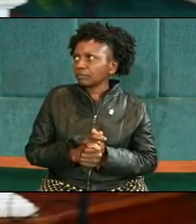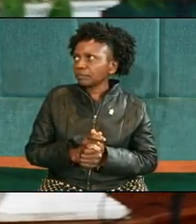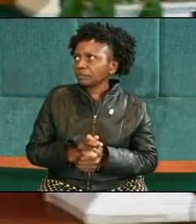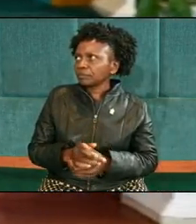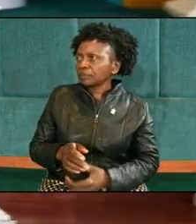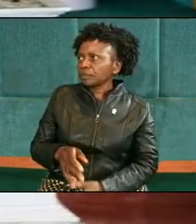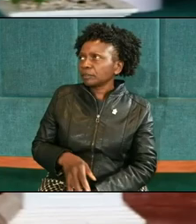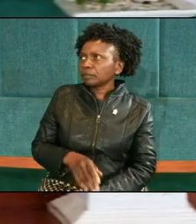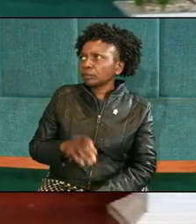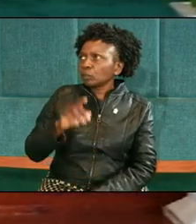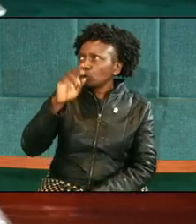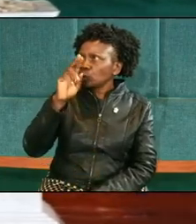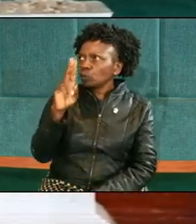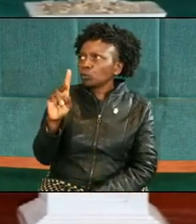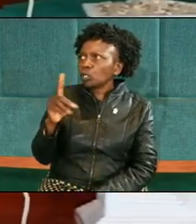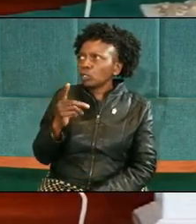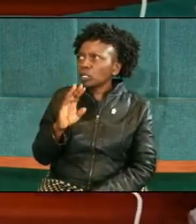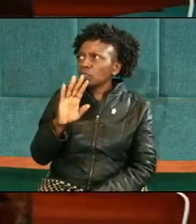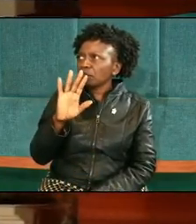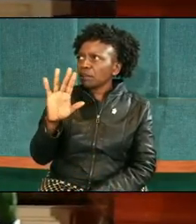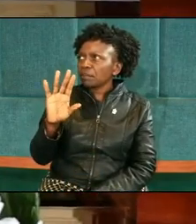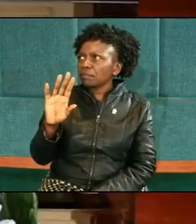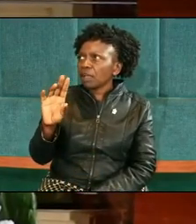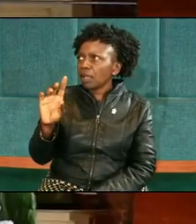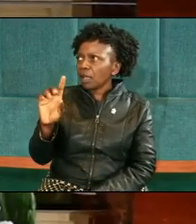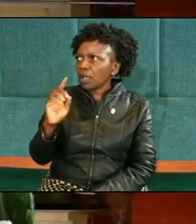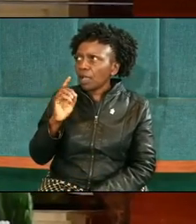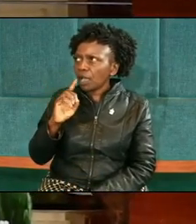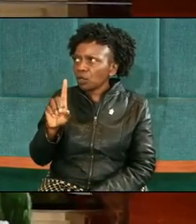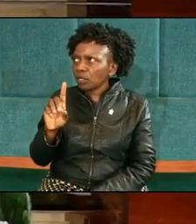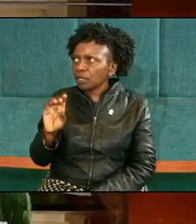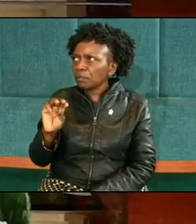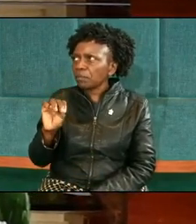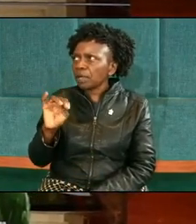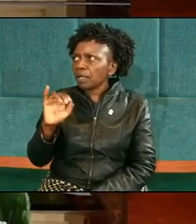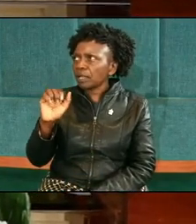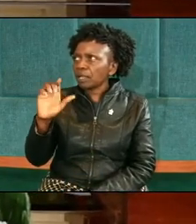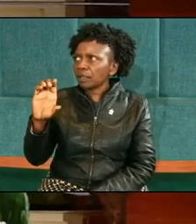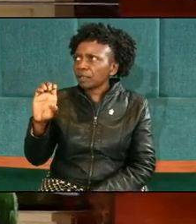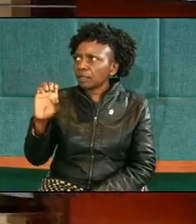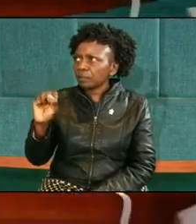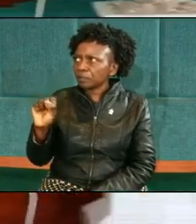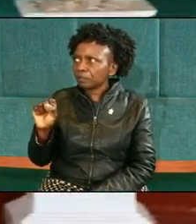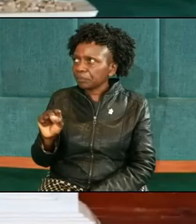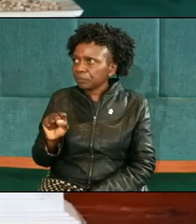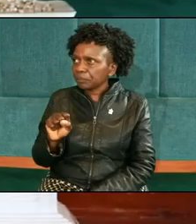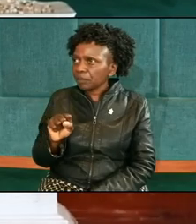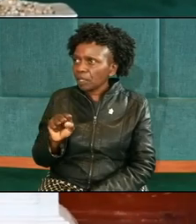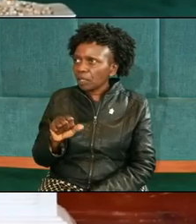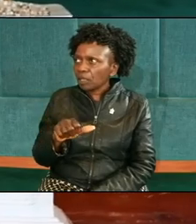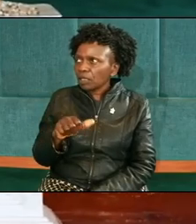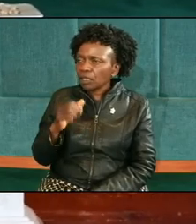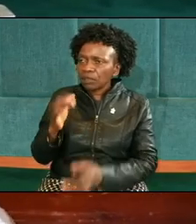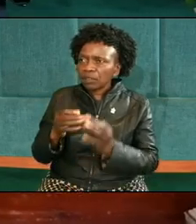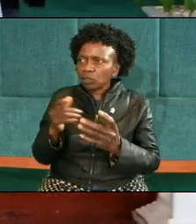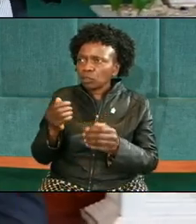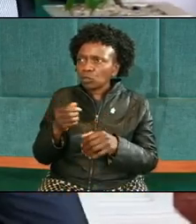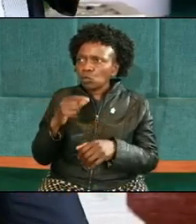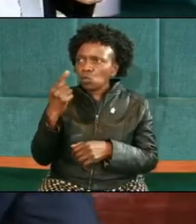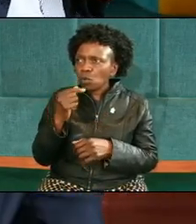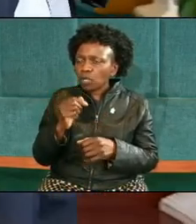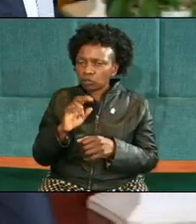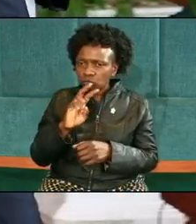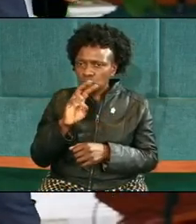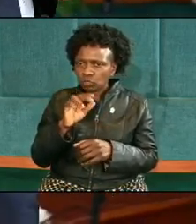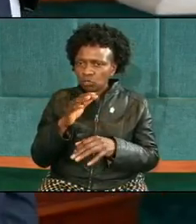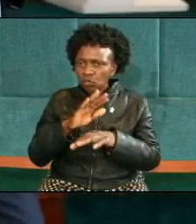2,500 miles. Give me that in kilometers. And for those of you watching online, we're working this thing